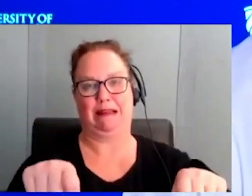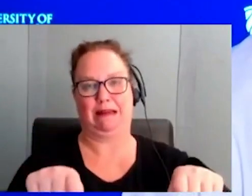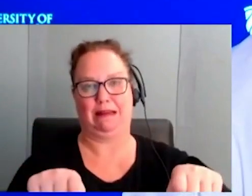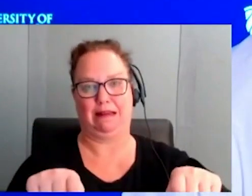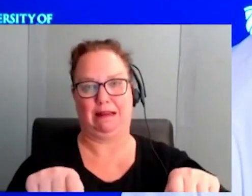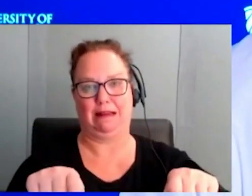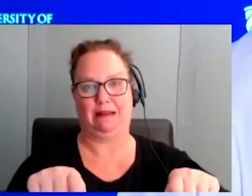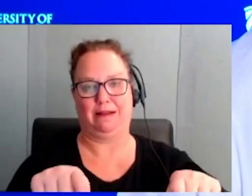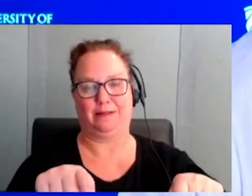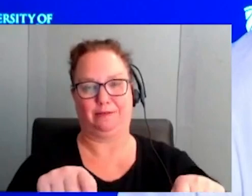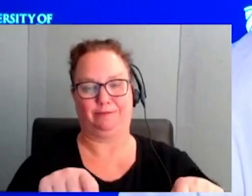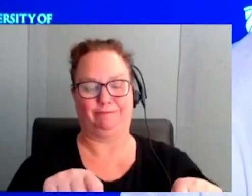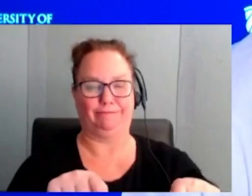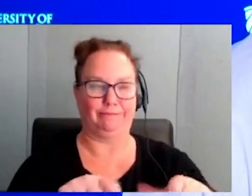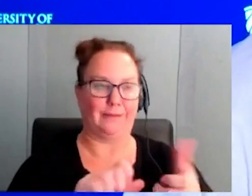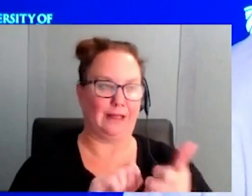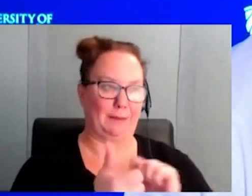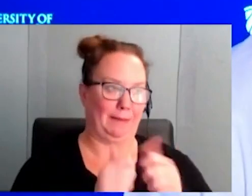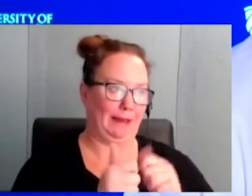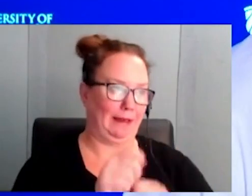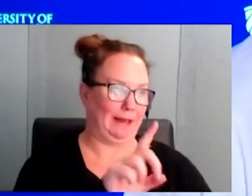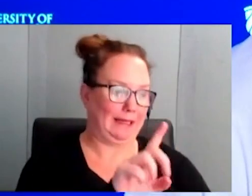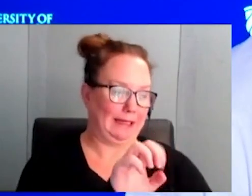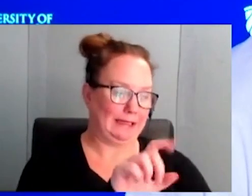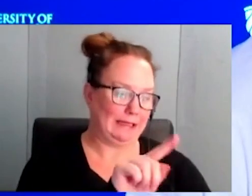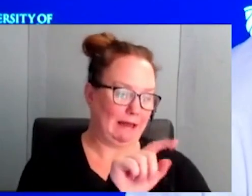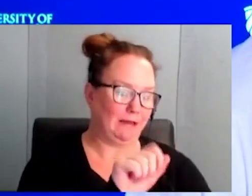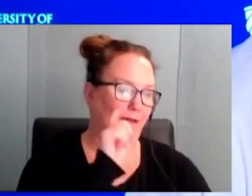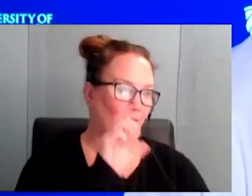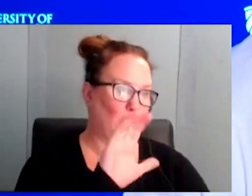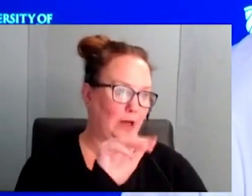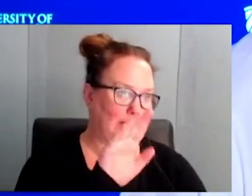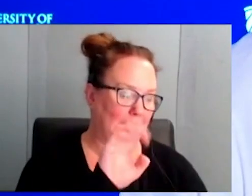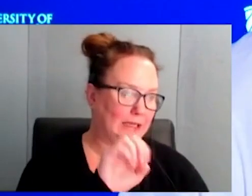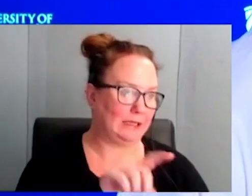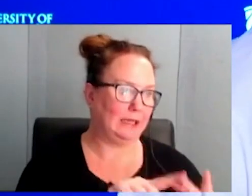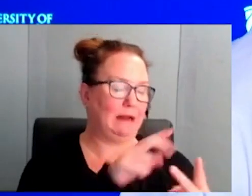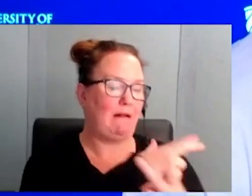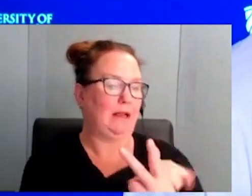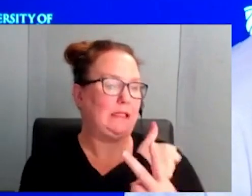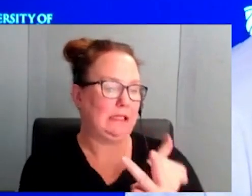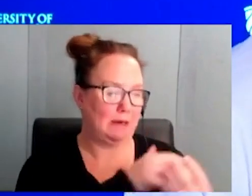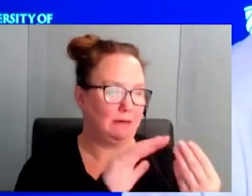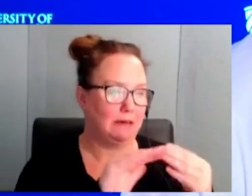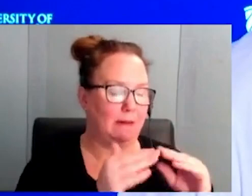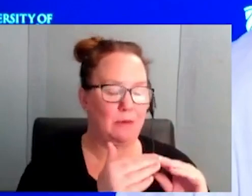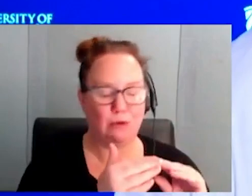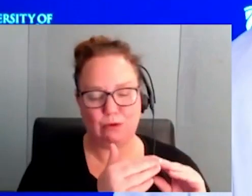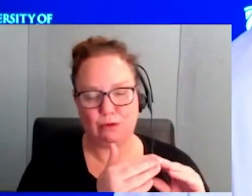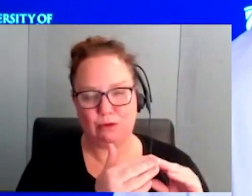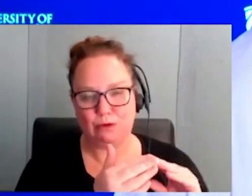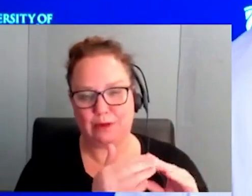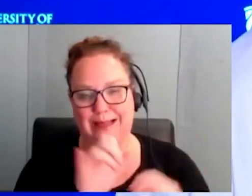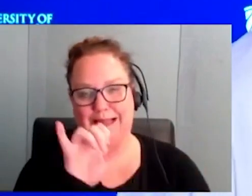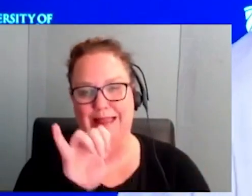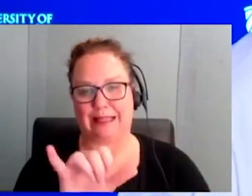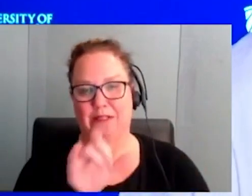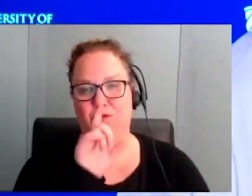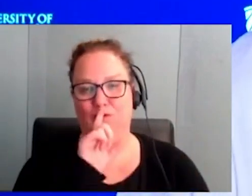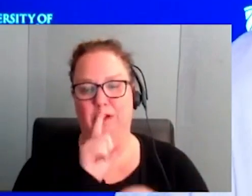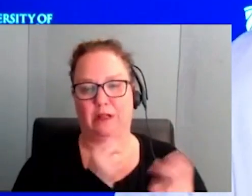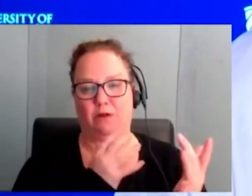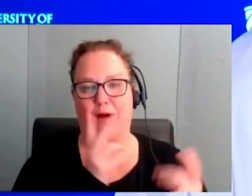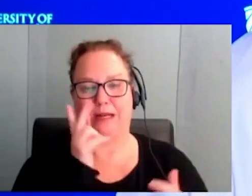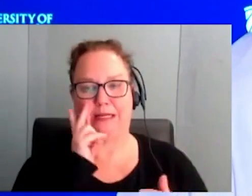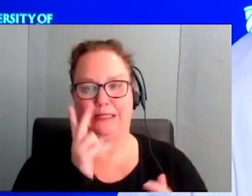outcompete Delta as far as cases and, of course, hospitalizations. And so I think that's what we were really waiting to see. Right